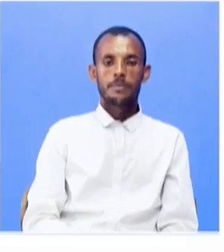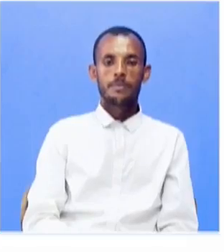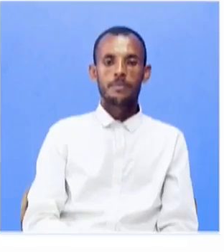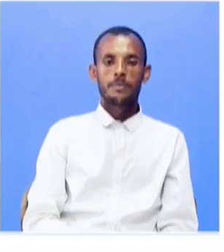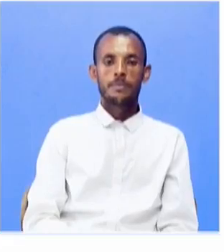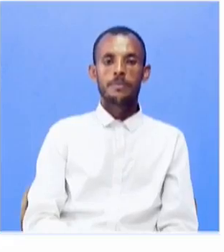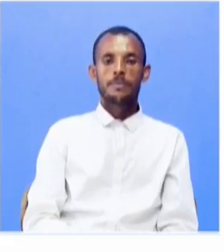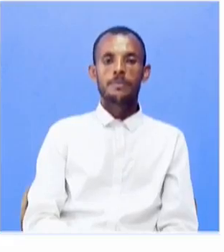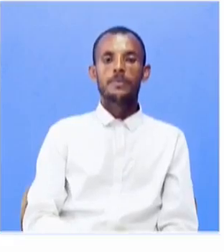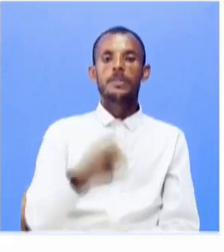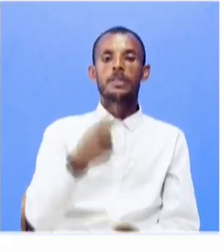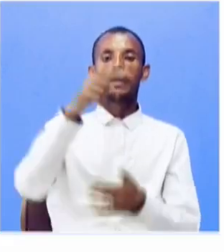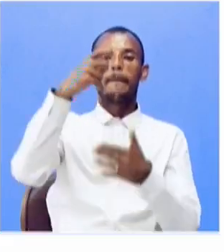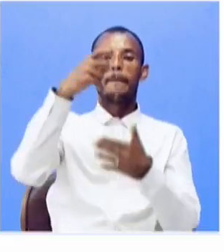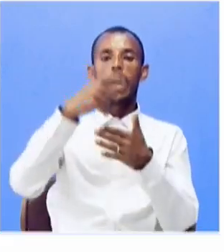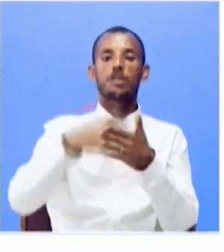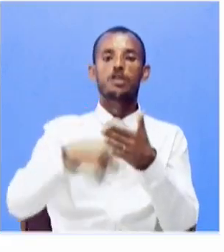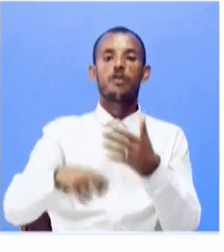The price of TV